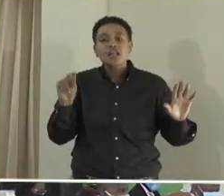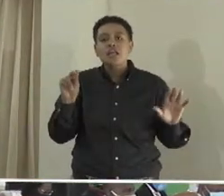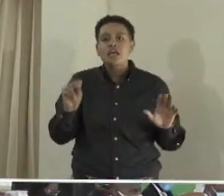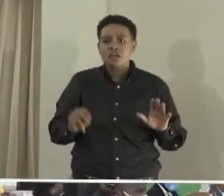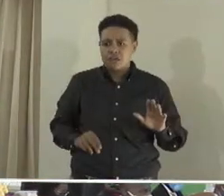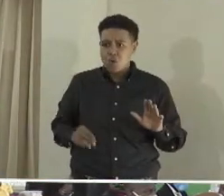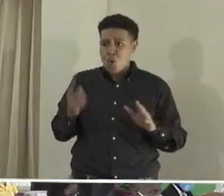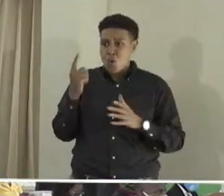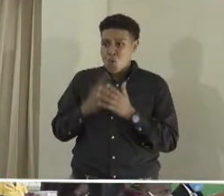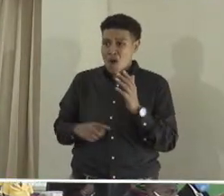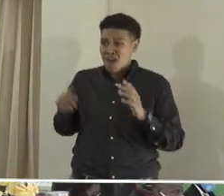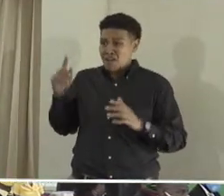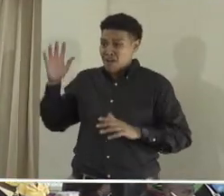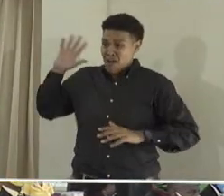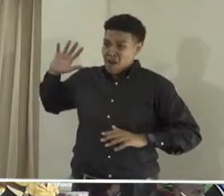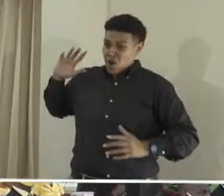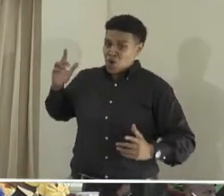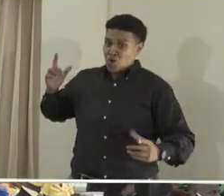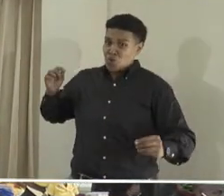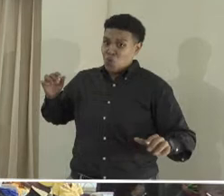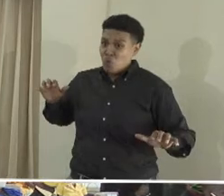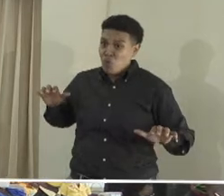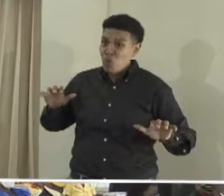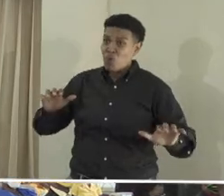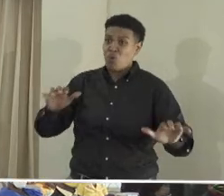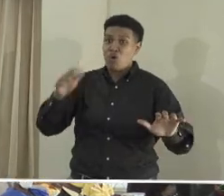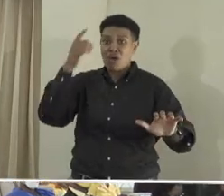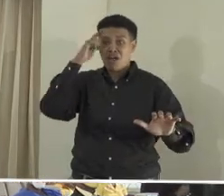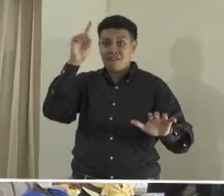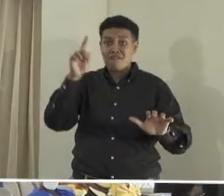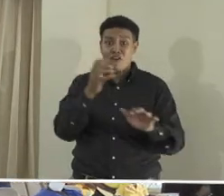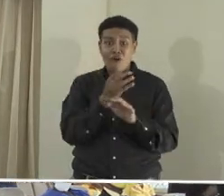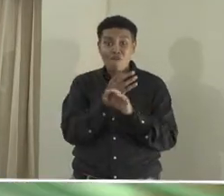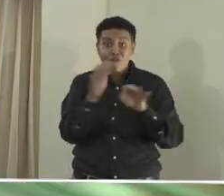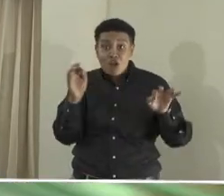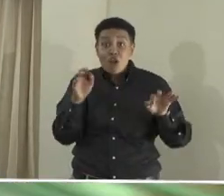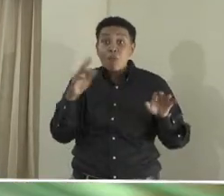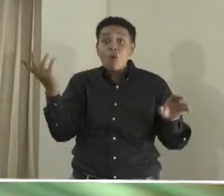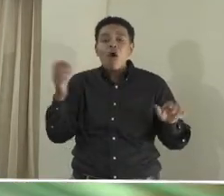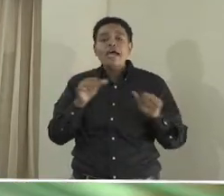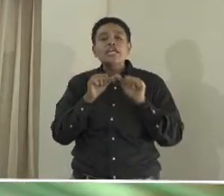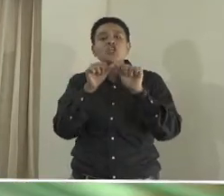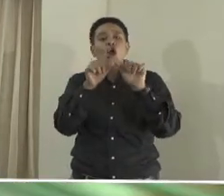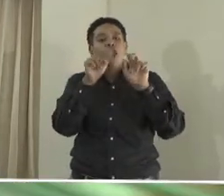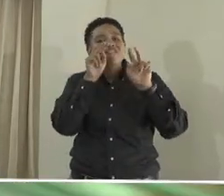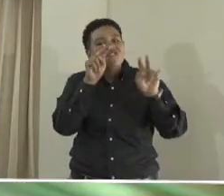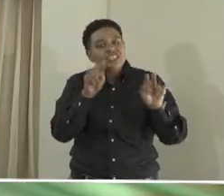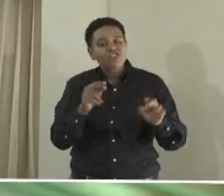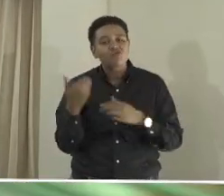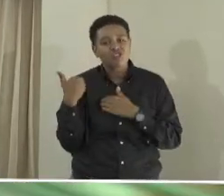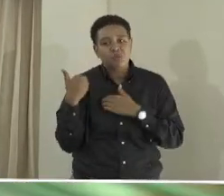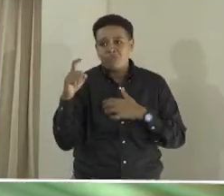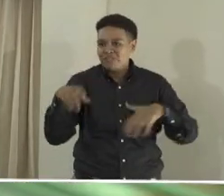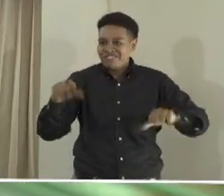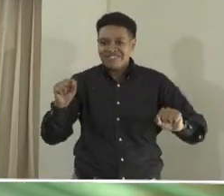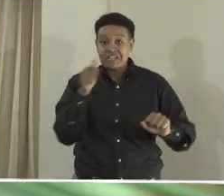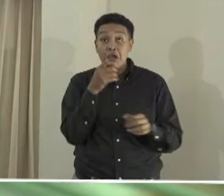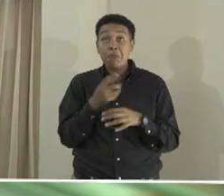of freedom is eternal vigilance and responsibility for our actions.